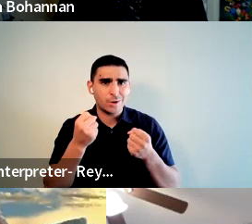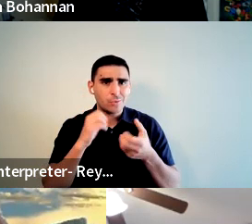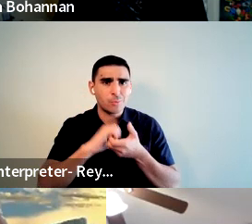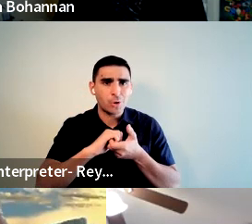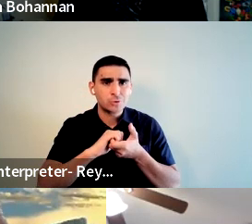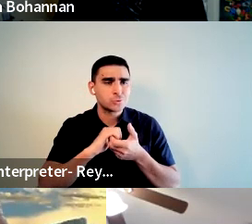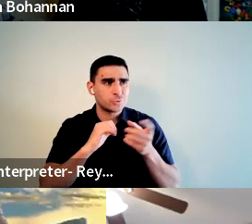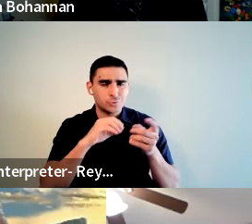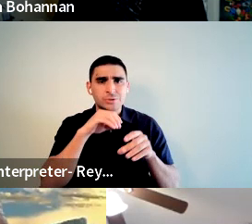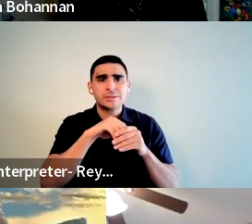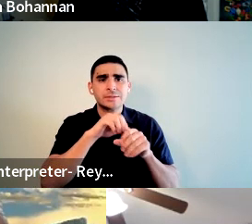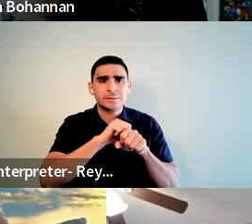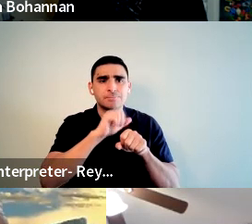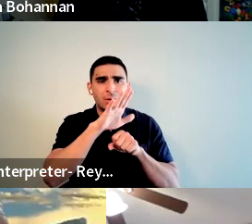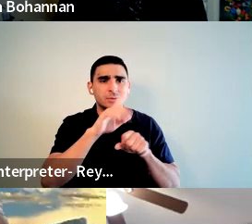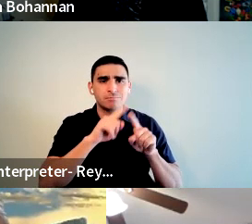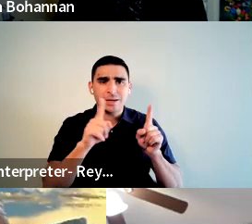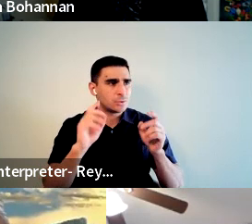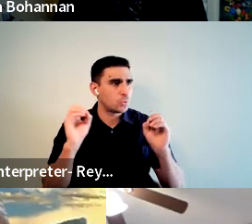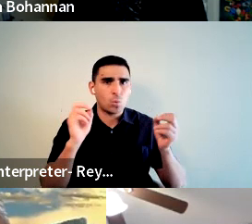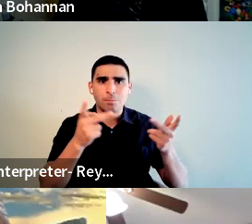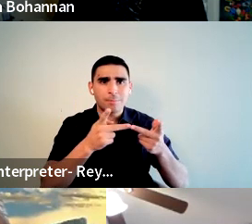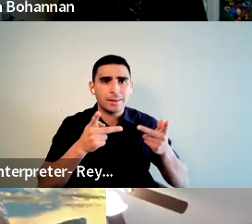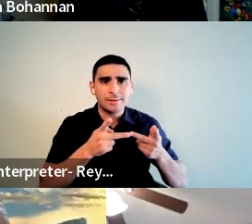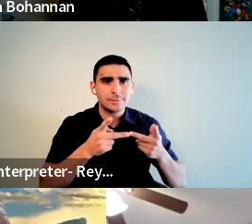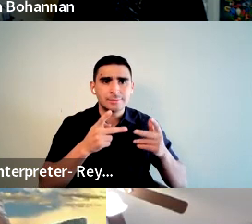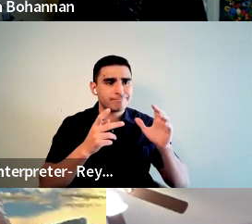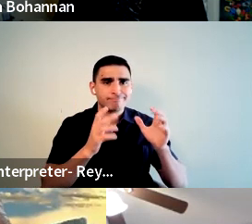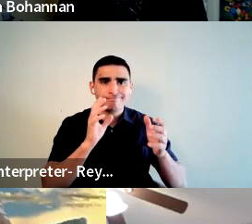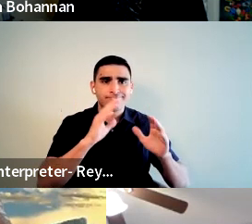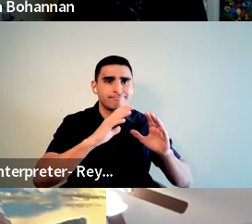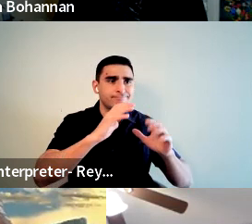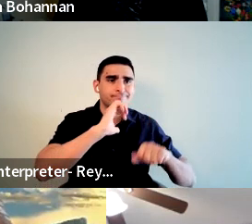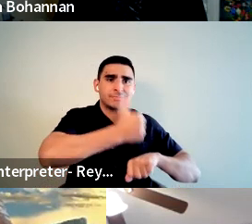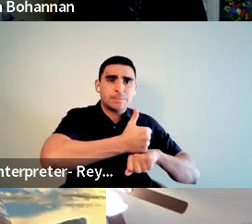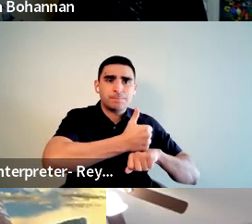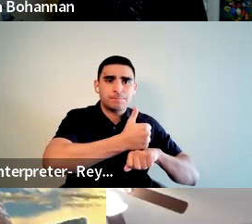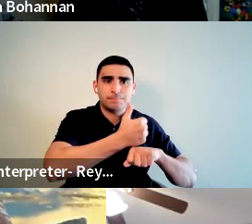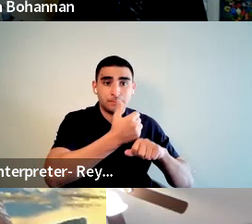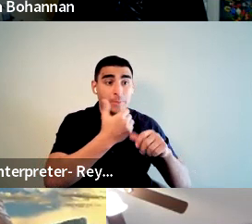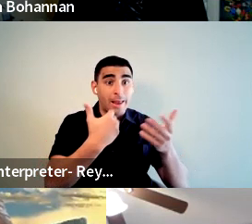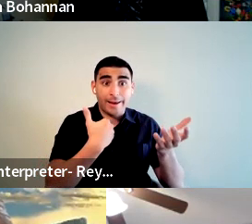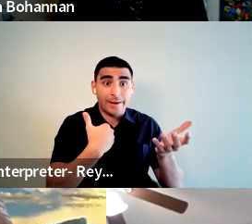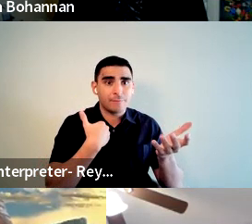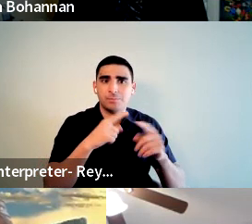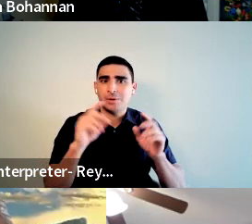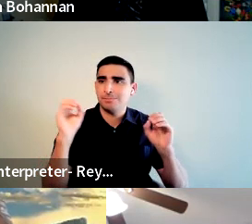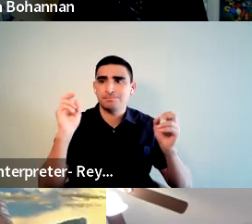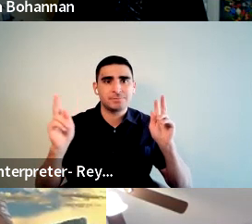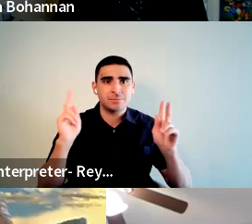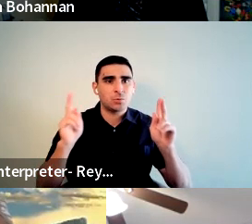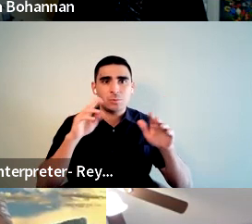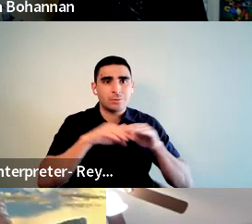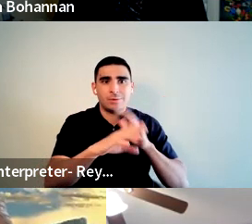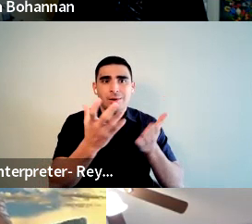of or work out of. So we have this availability, but no one can take advantage of it. So that was